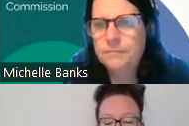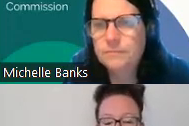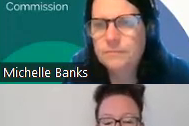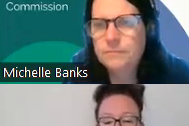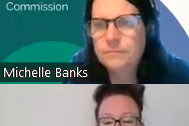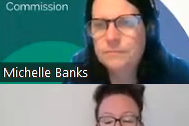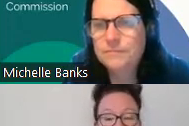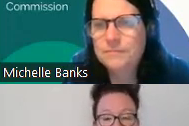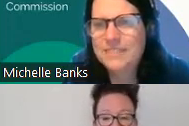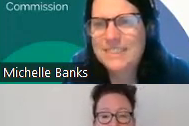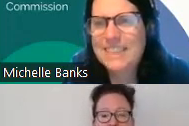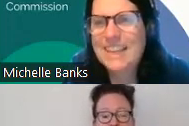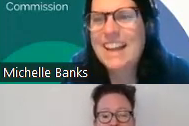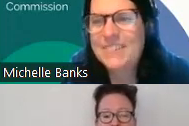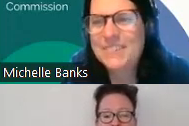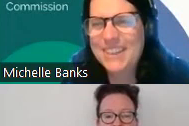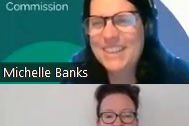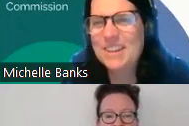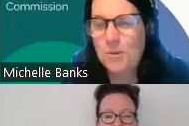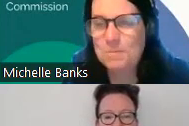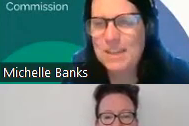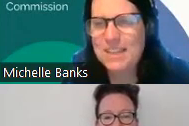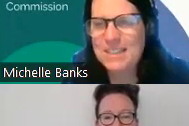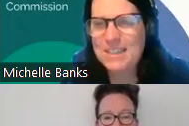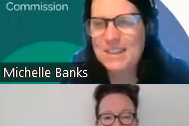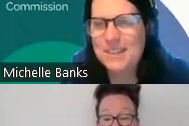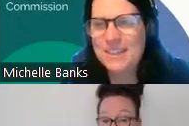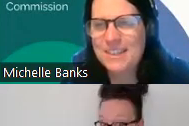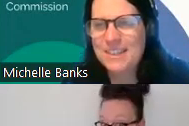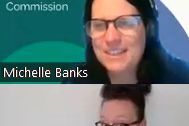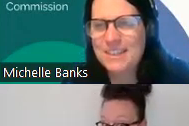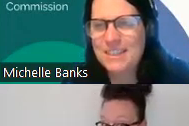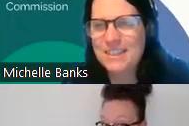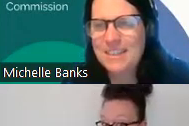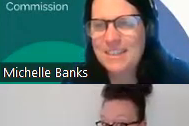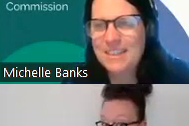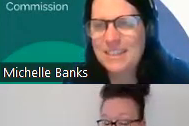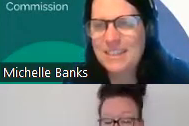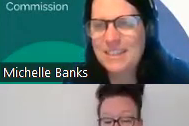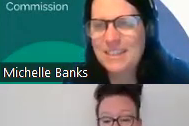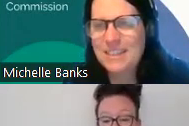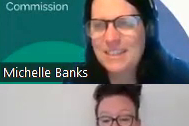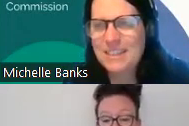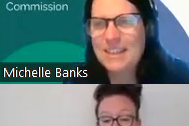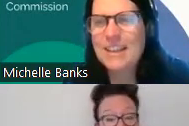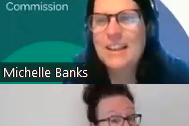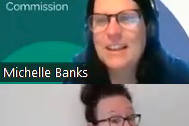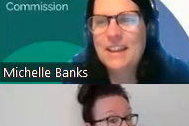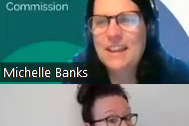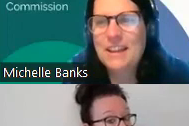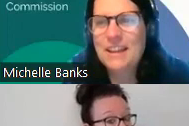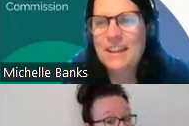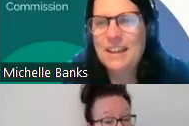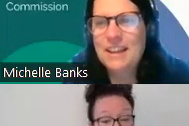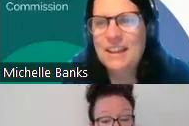It was working well, by the way. Oh, good. Want me to continue? Okay, let's try. Let's see. I